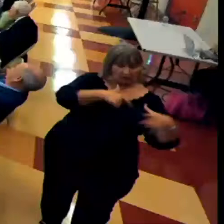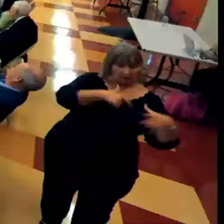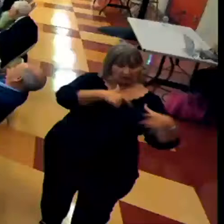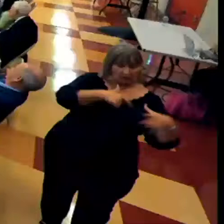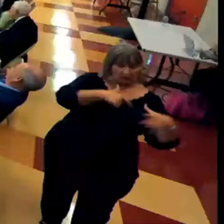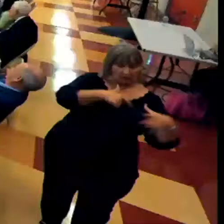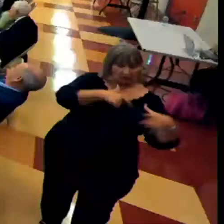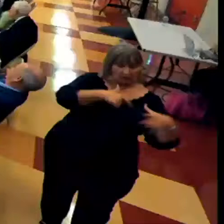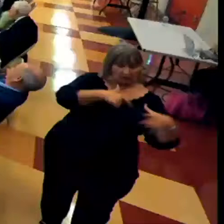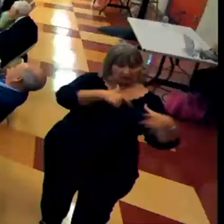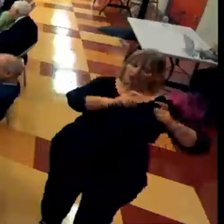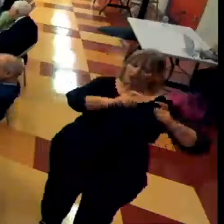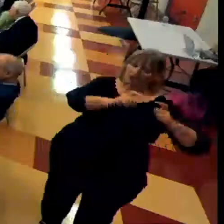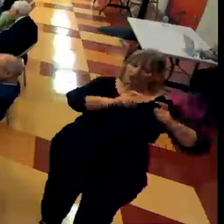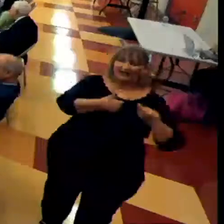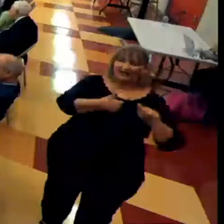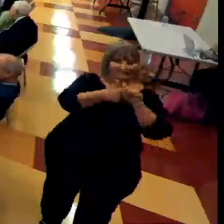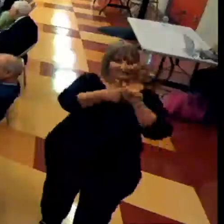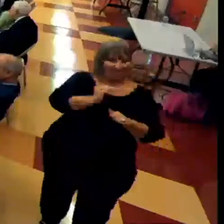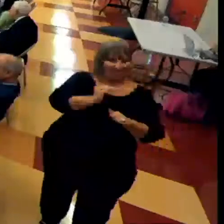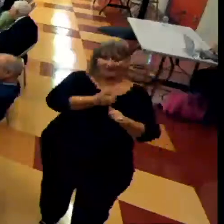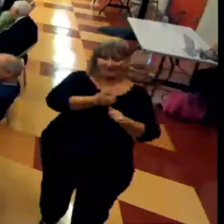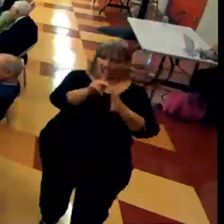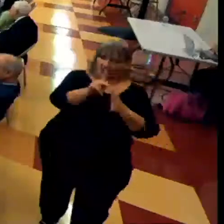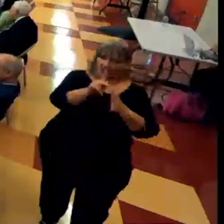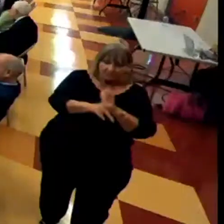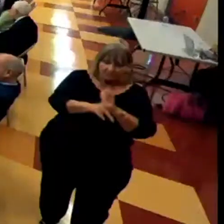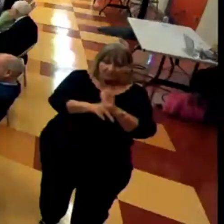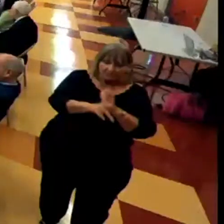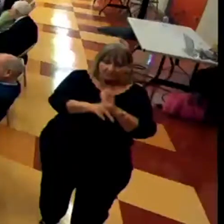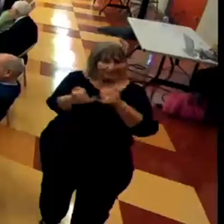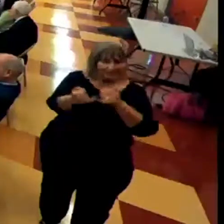that followed committee protocols, guidelines, principles,